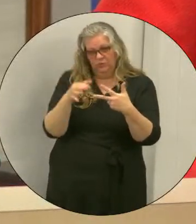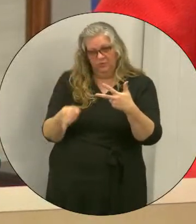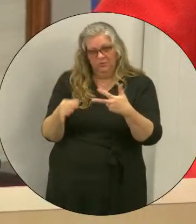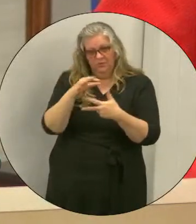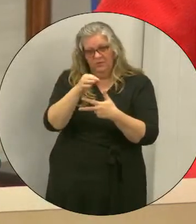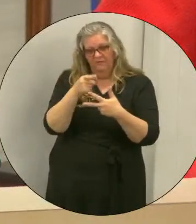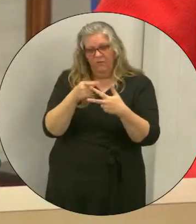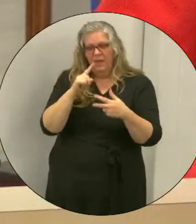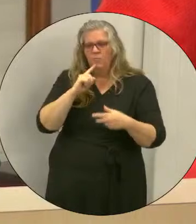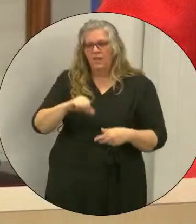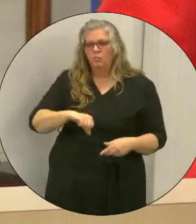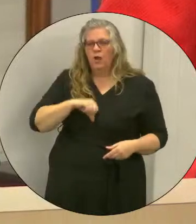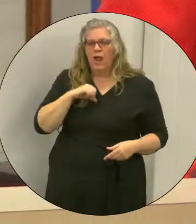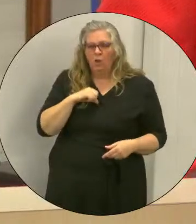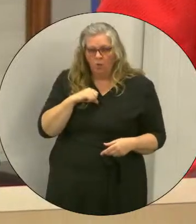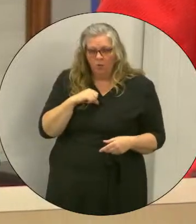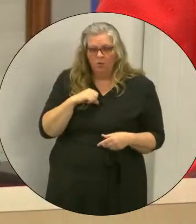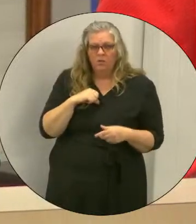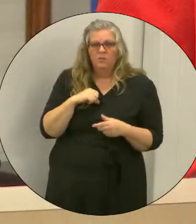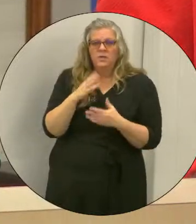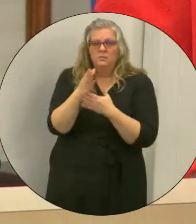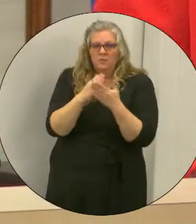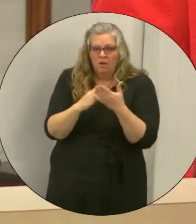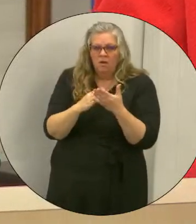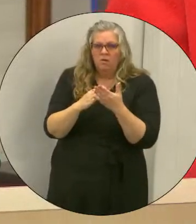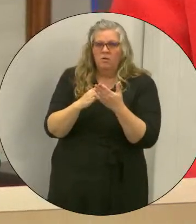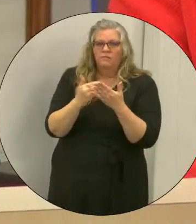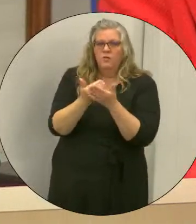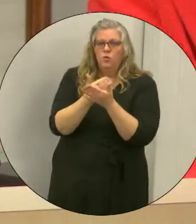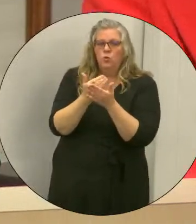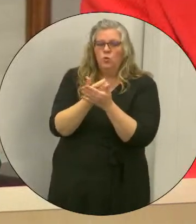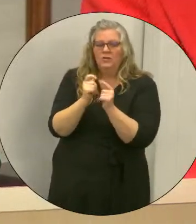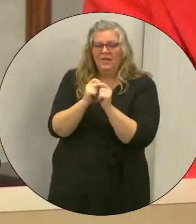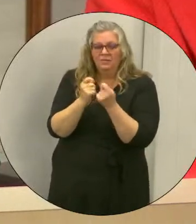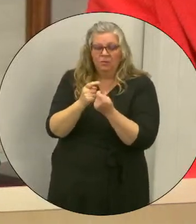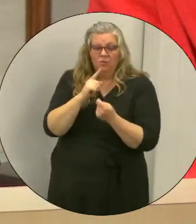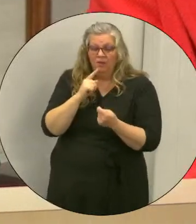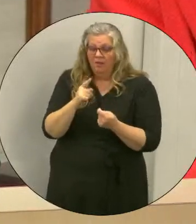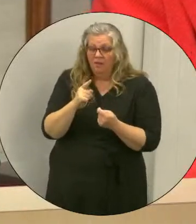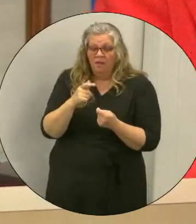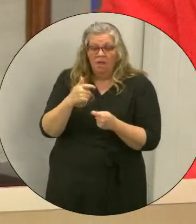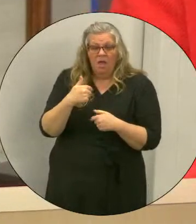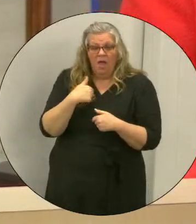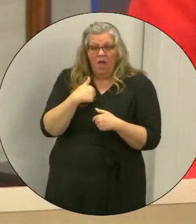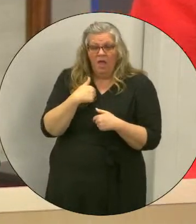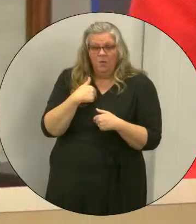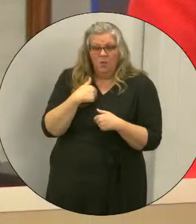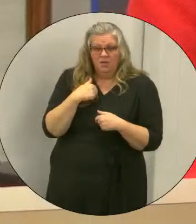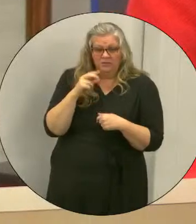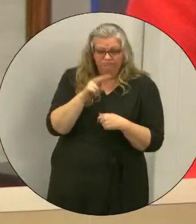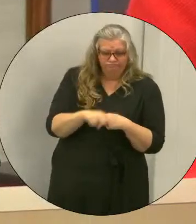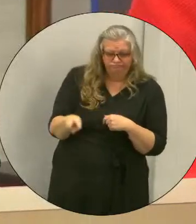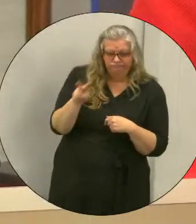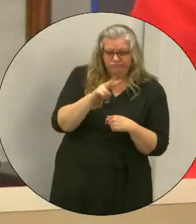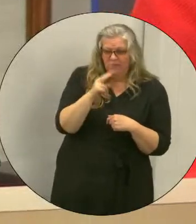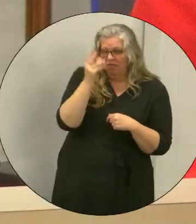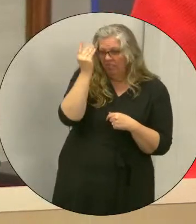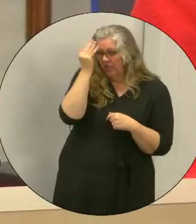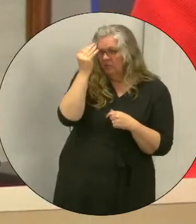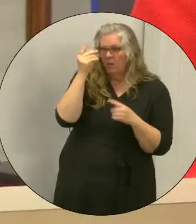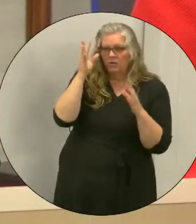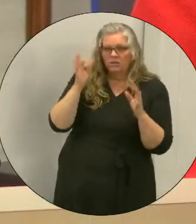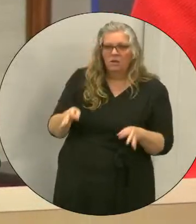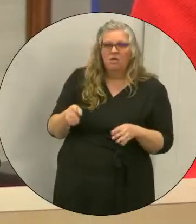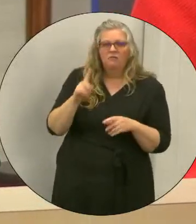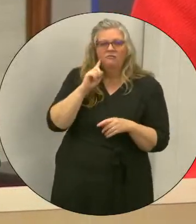just so proud of being a part of this new team. And that's really what I was looking at when I was thinking about the decisions, is that